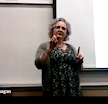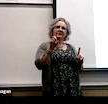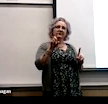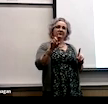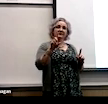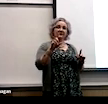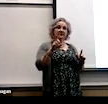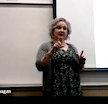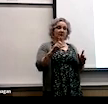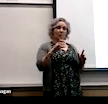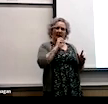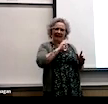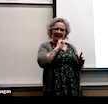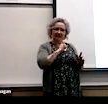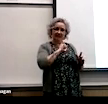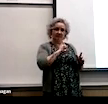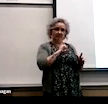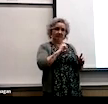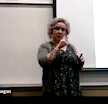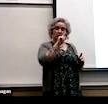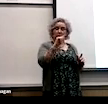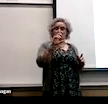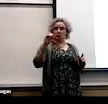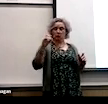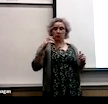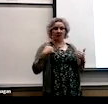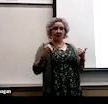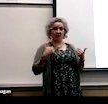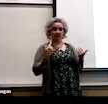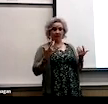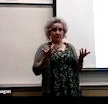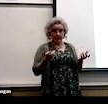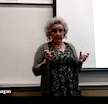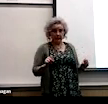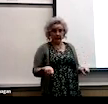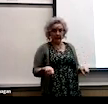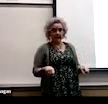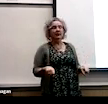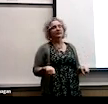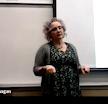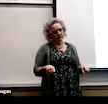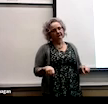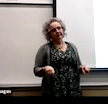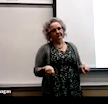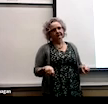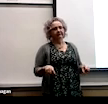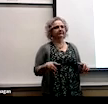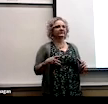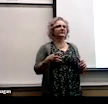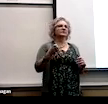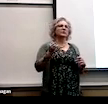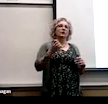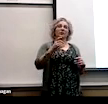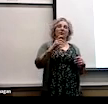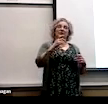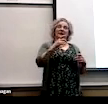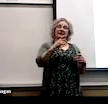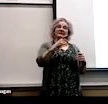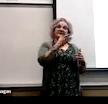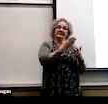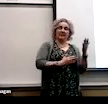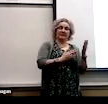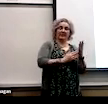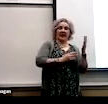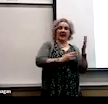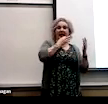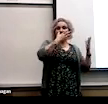on in those early years. And our pediatric colleagues are doing such a good job of supporting appropriate health and growth and development. You probably don't have